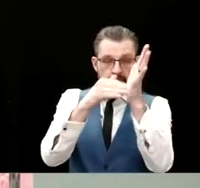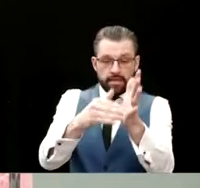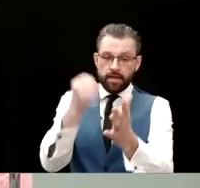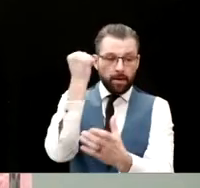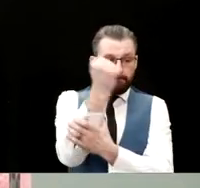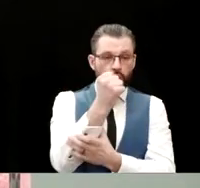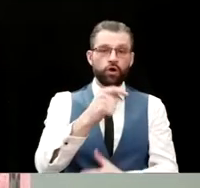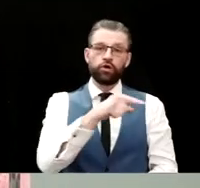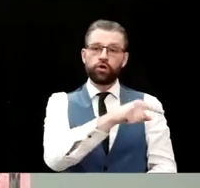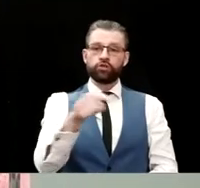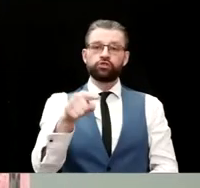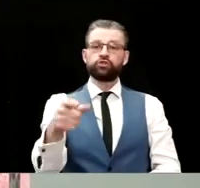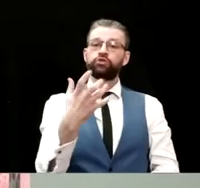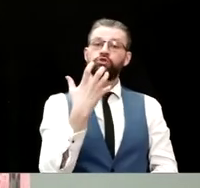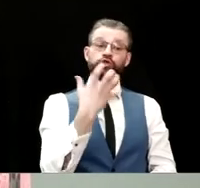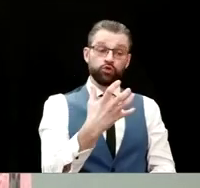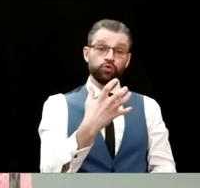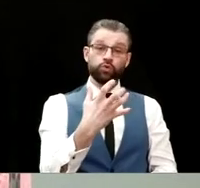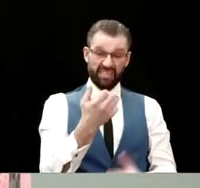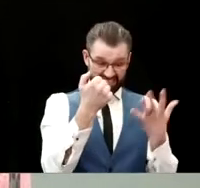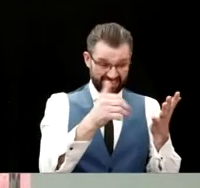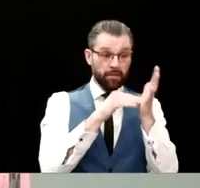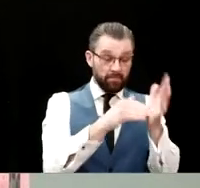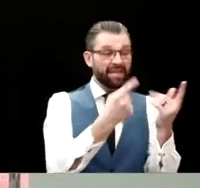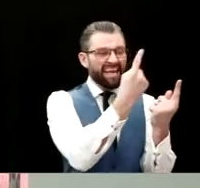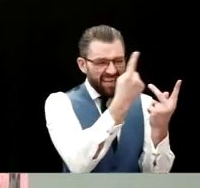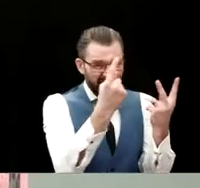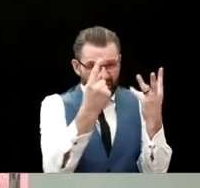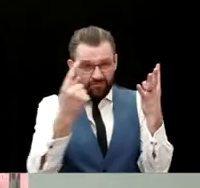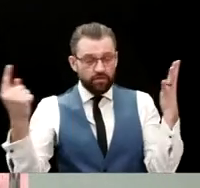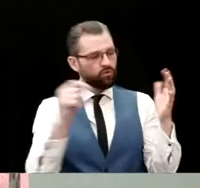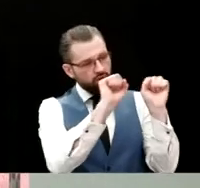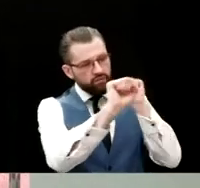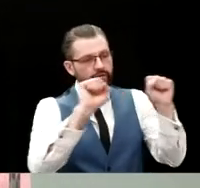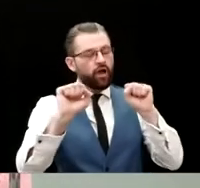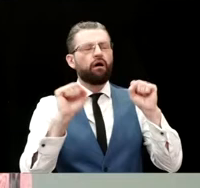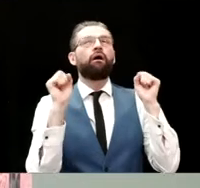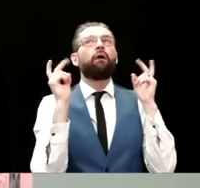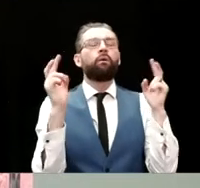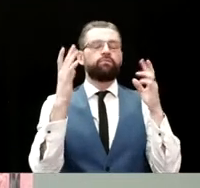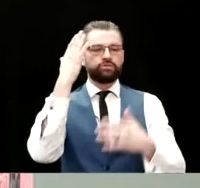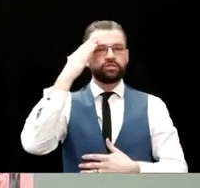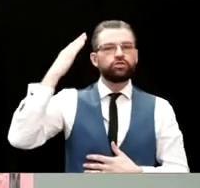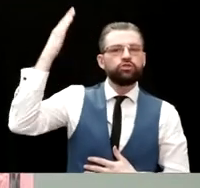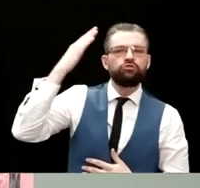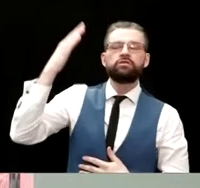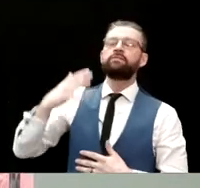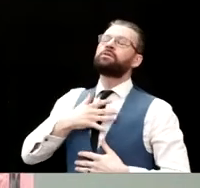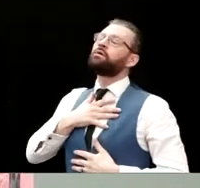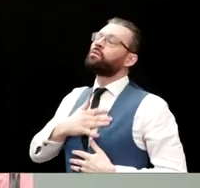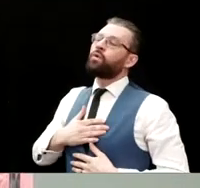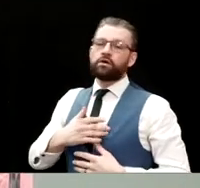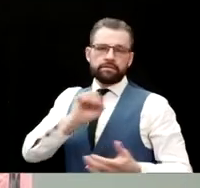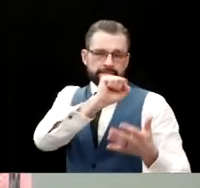Jews represents 6 million individual people with different hopes, dreams, aspirations,